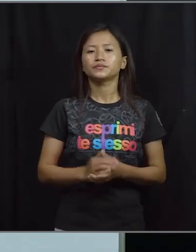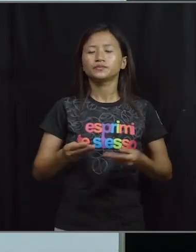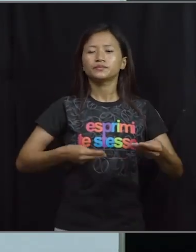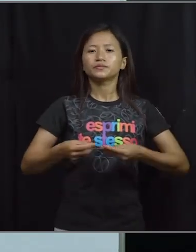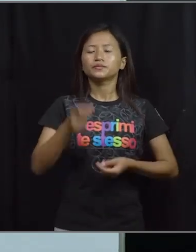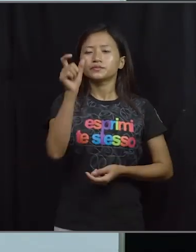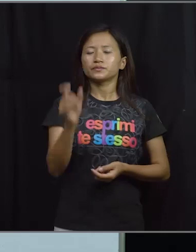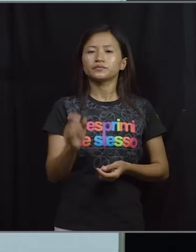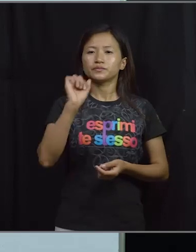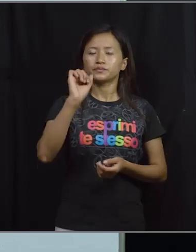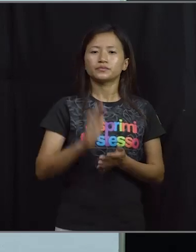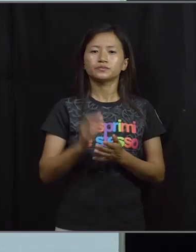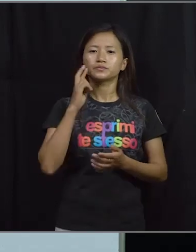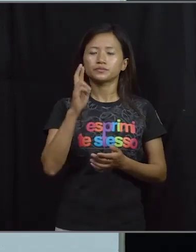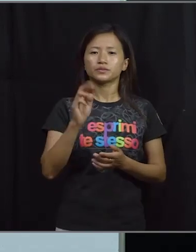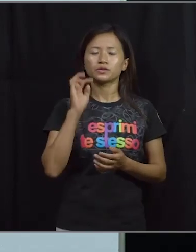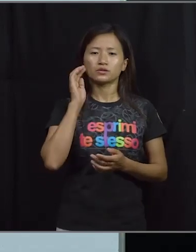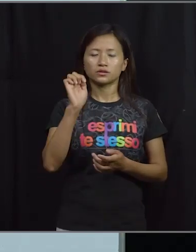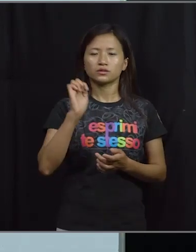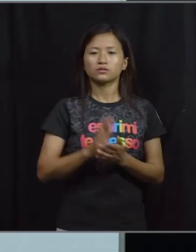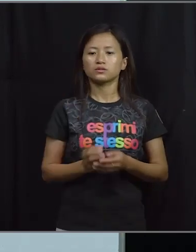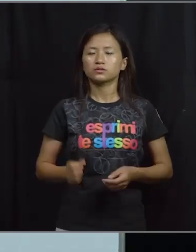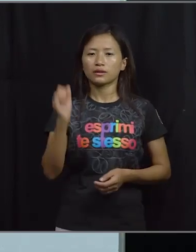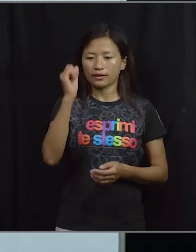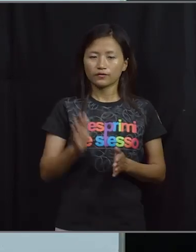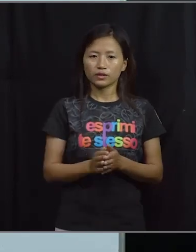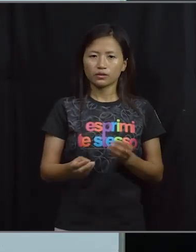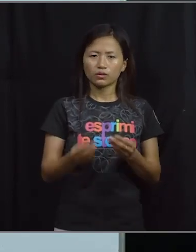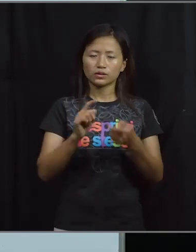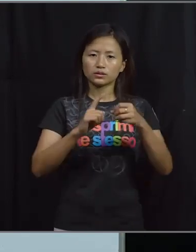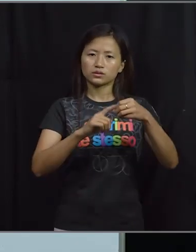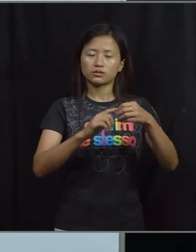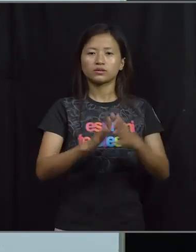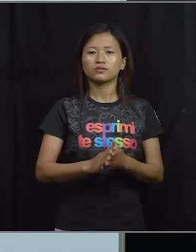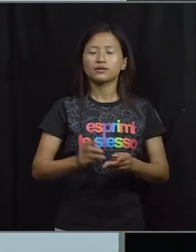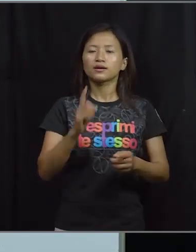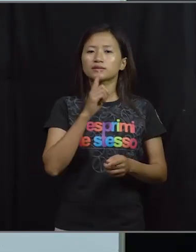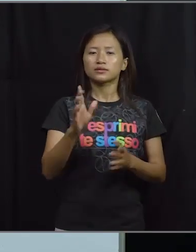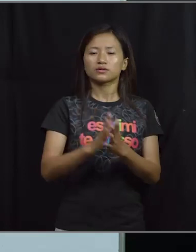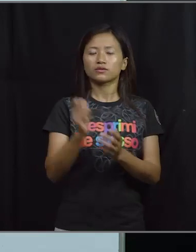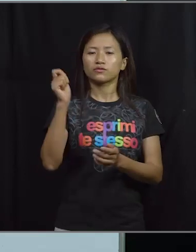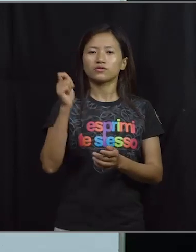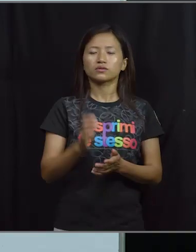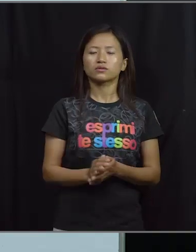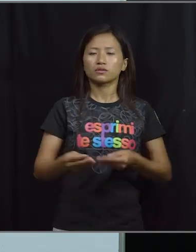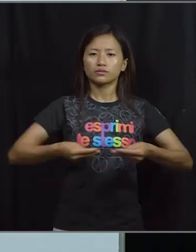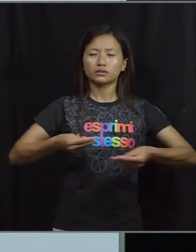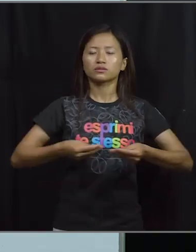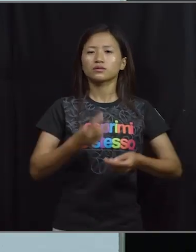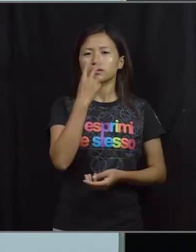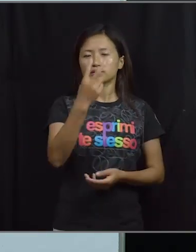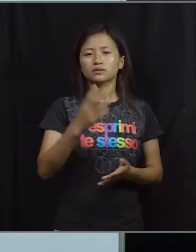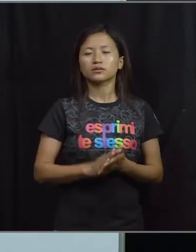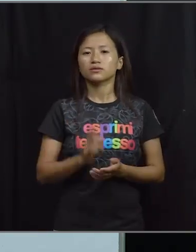entrepreneur, he or she also needs to have the quality of work and standard of work in his business by